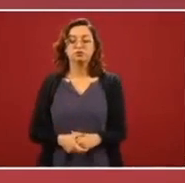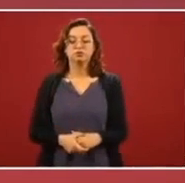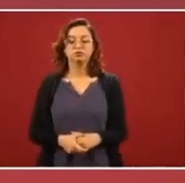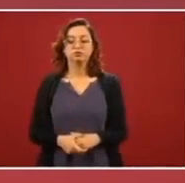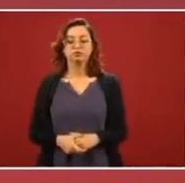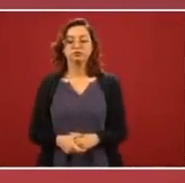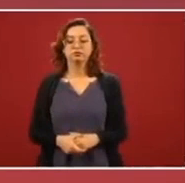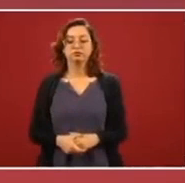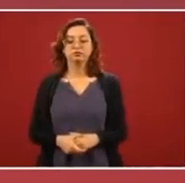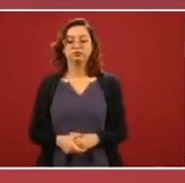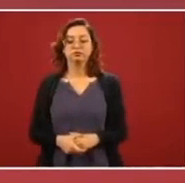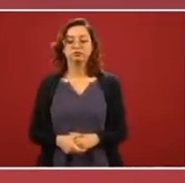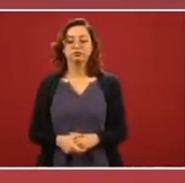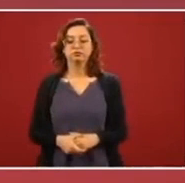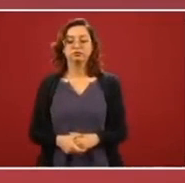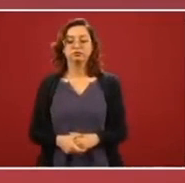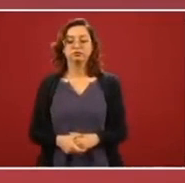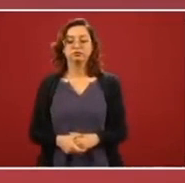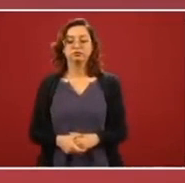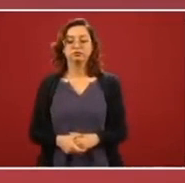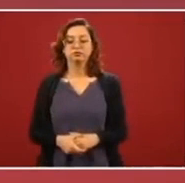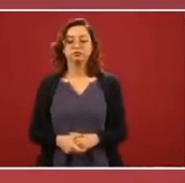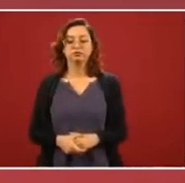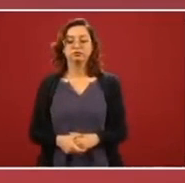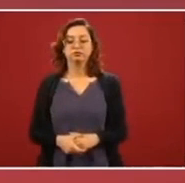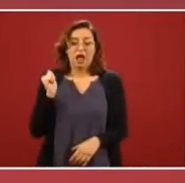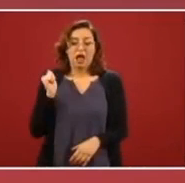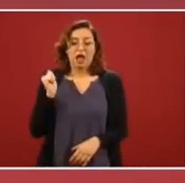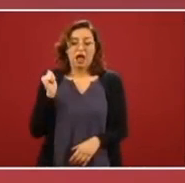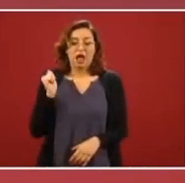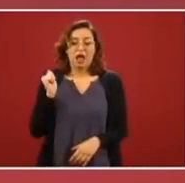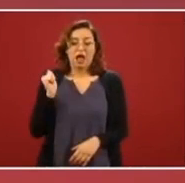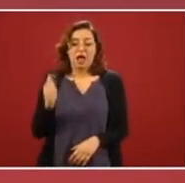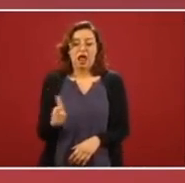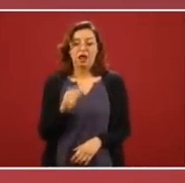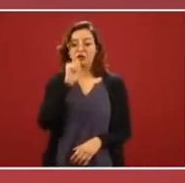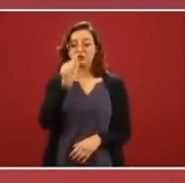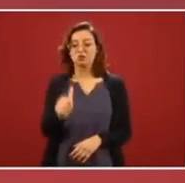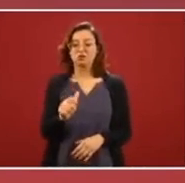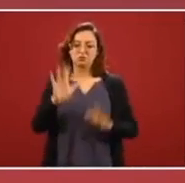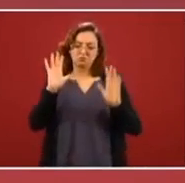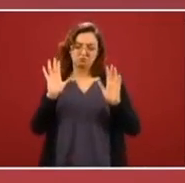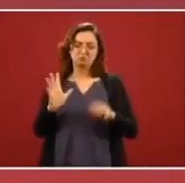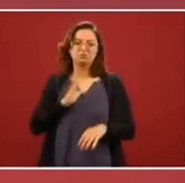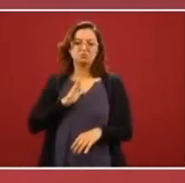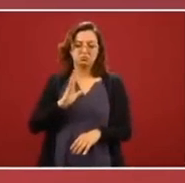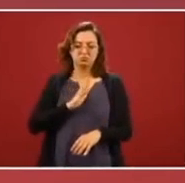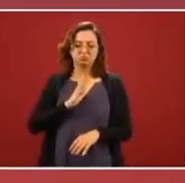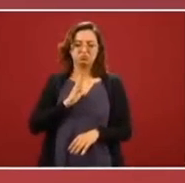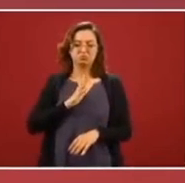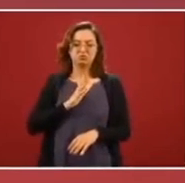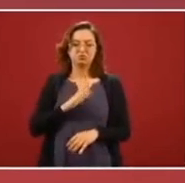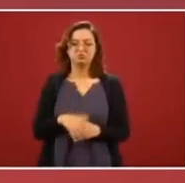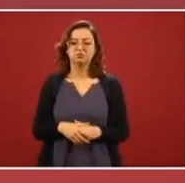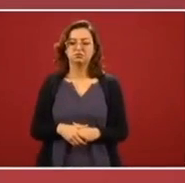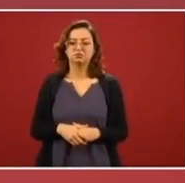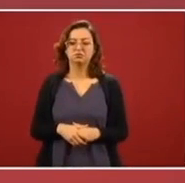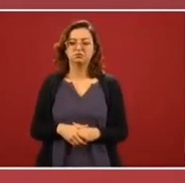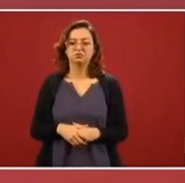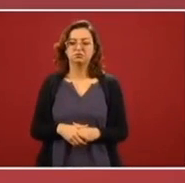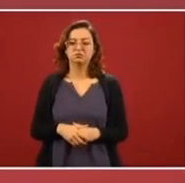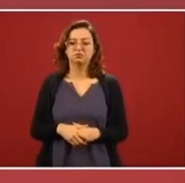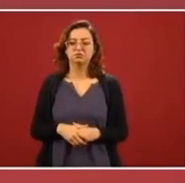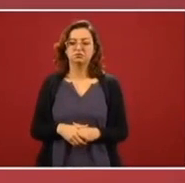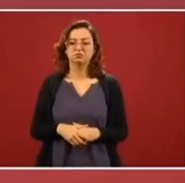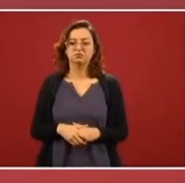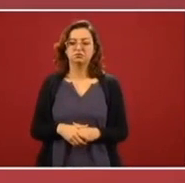en algo. It does help in some ways, Desde luego, aquí lo hemos hablado.